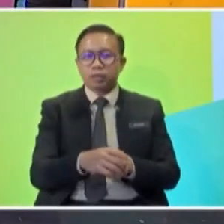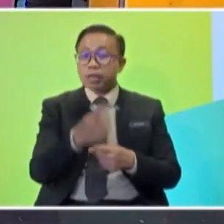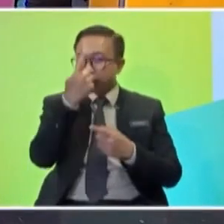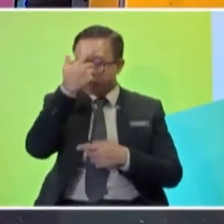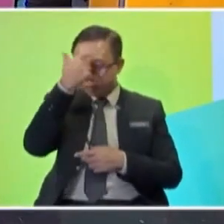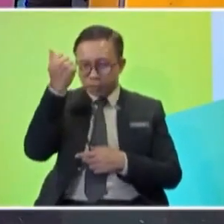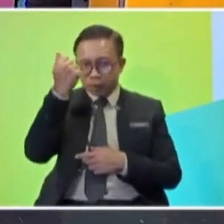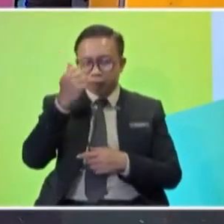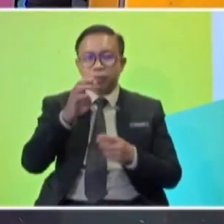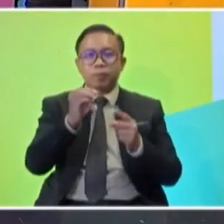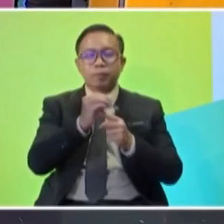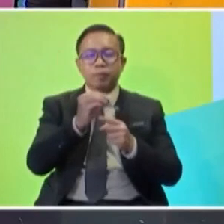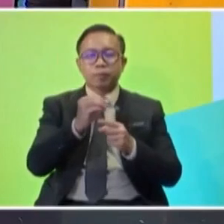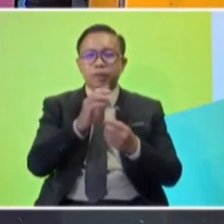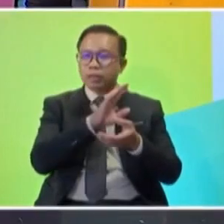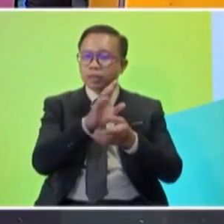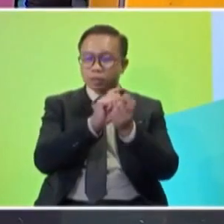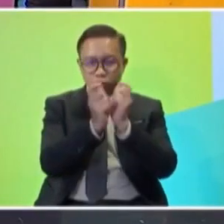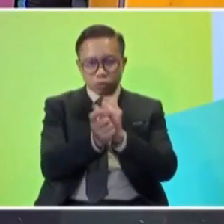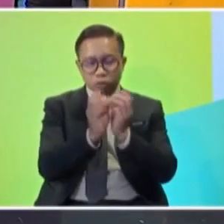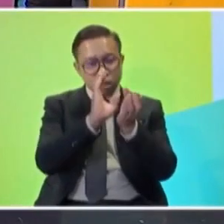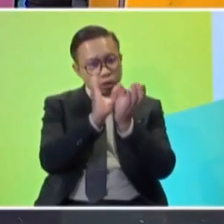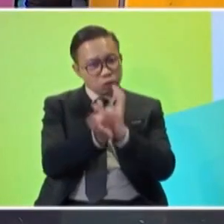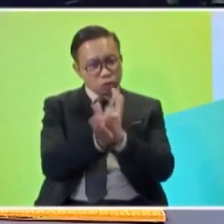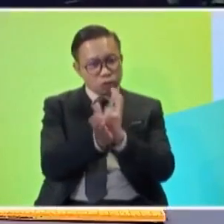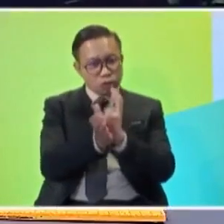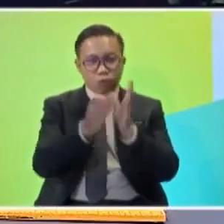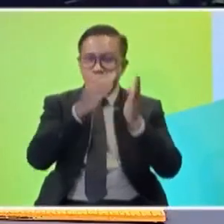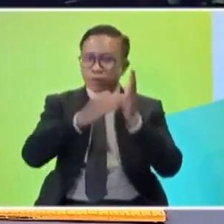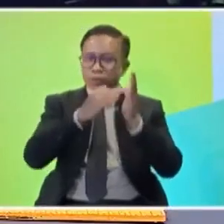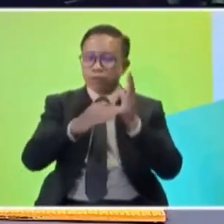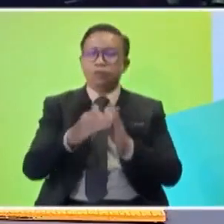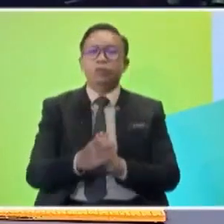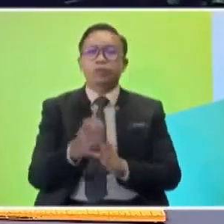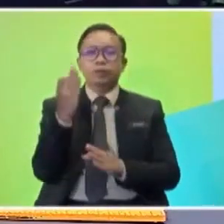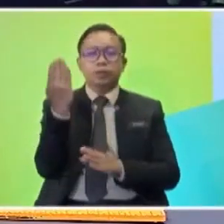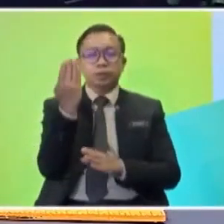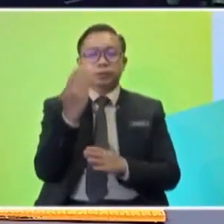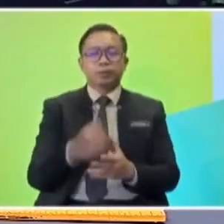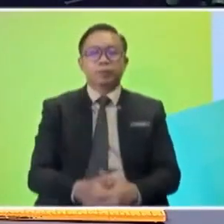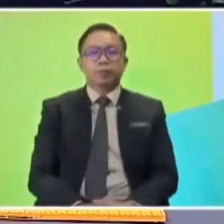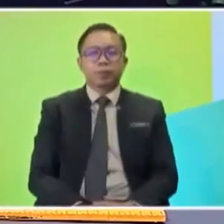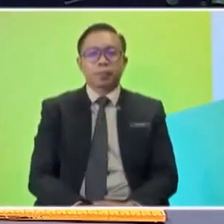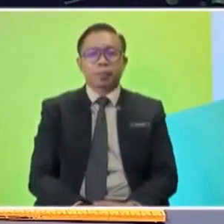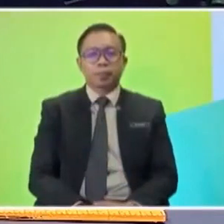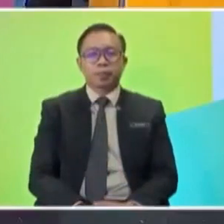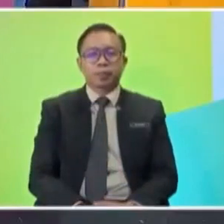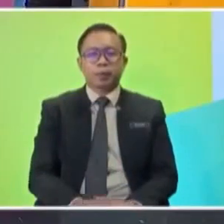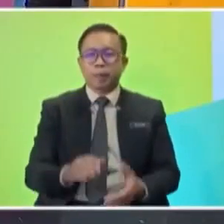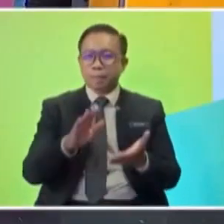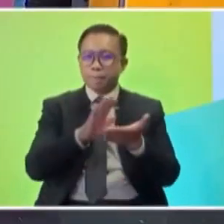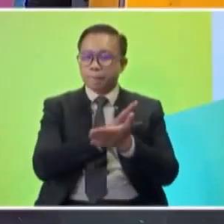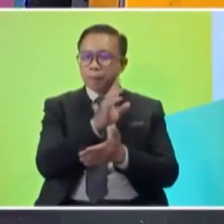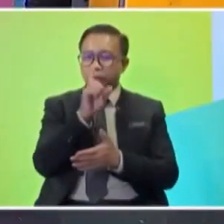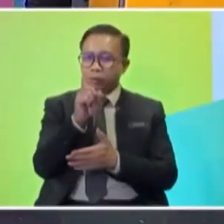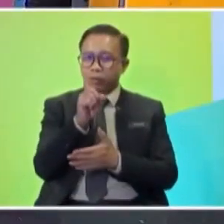never simplify the answer. Understand. So it's always better. So this is what will happen. So this, or it's always better to answer in the most simplest form. Exactly. Is that correct? But like paper one,